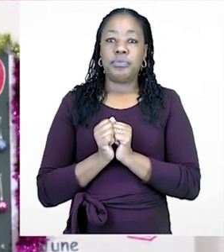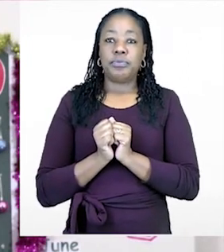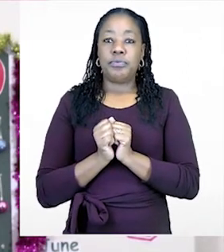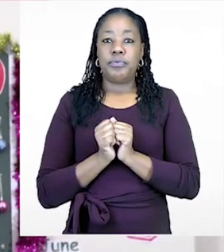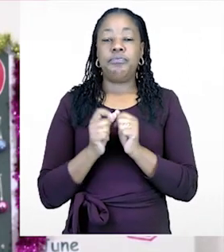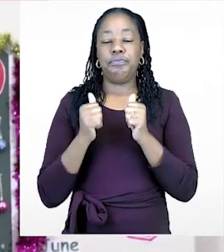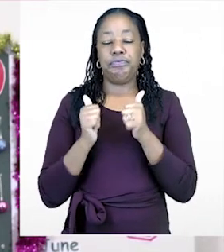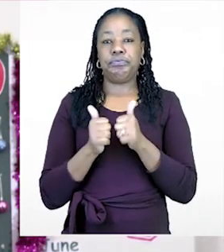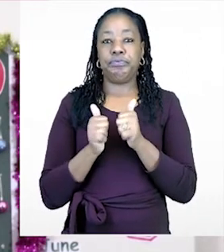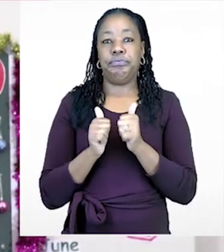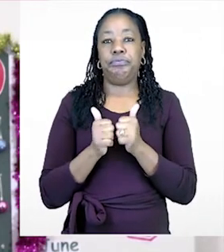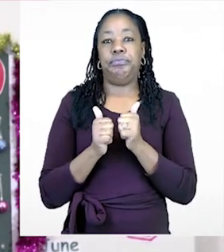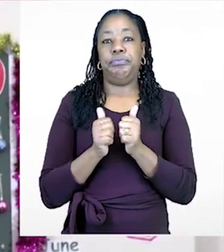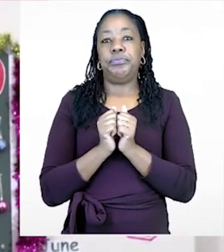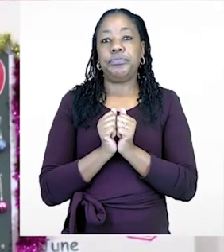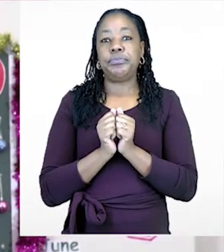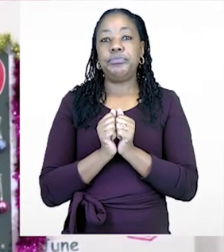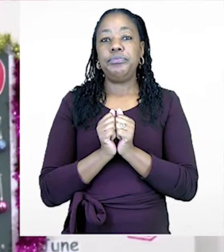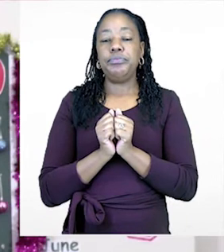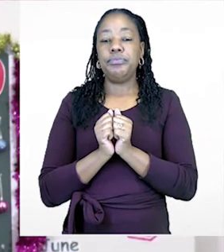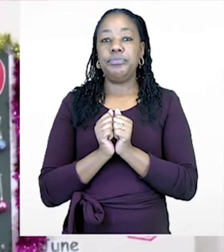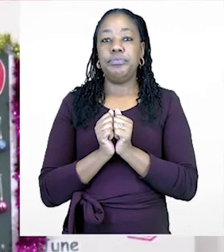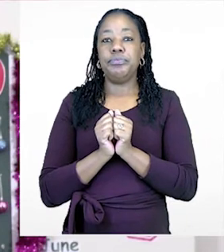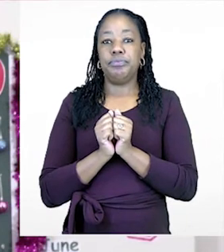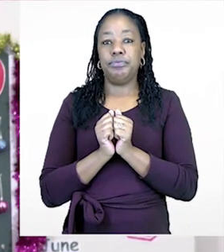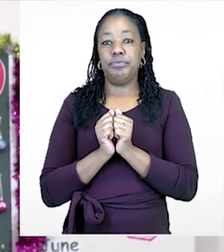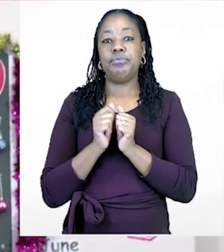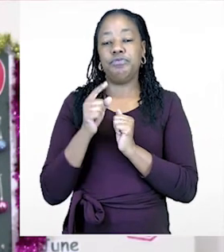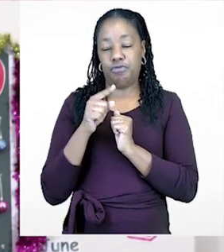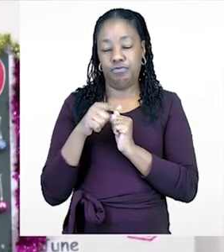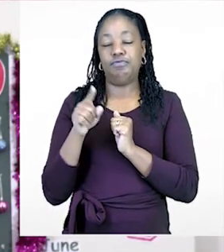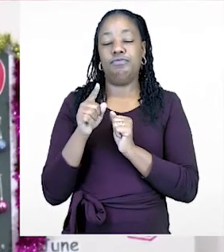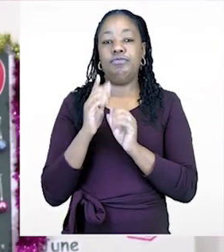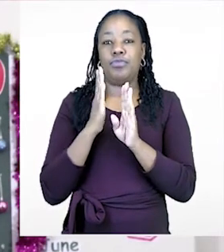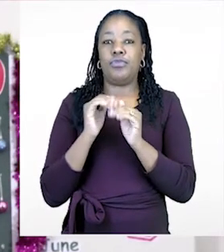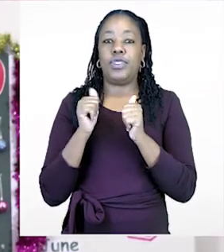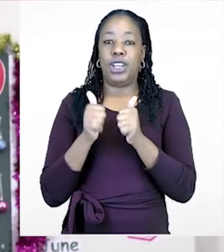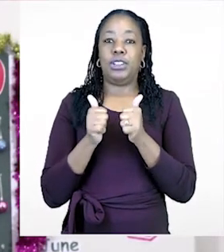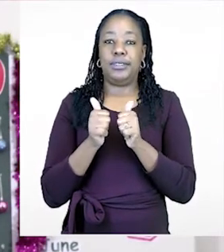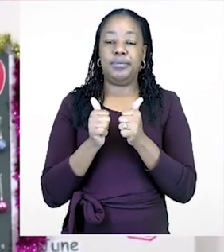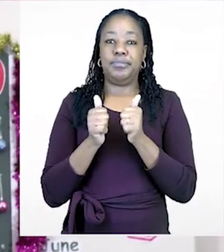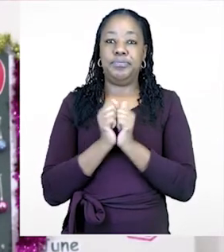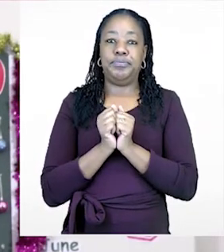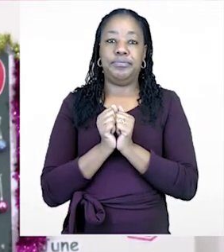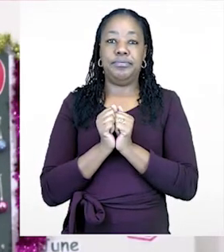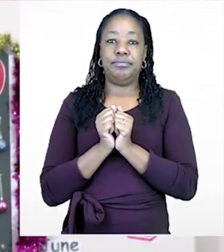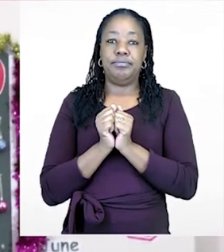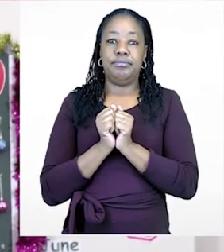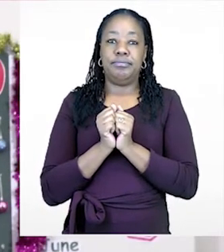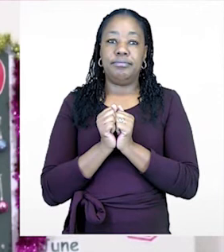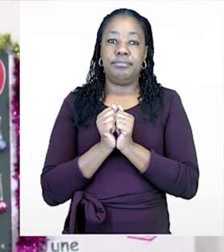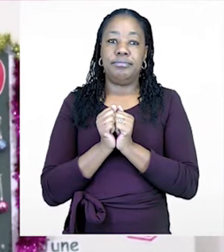Very good. If you're getting these correct, good job. I'm very, very proud of you. So